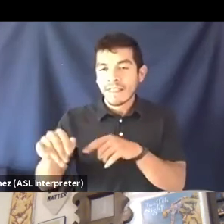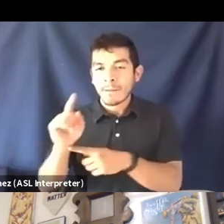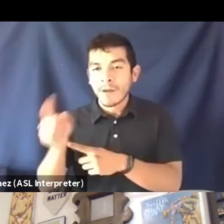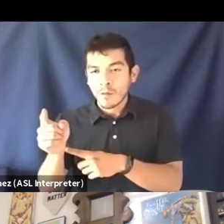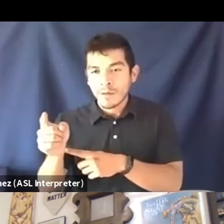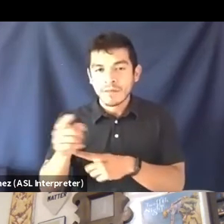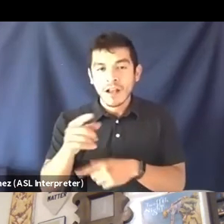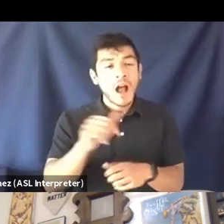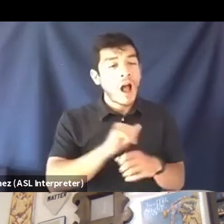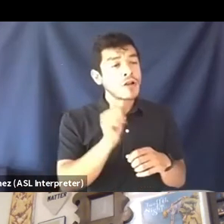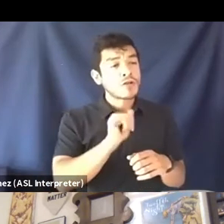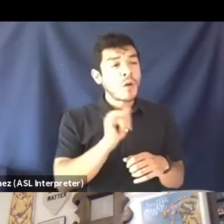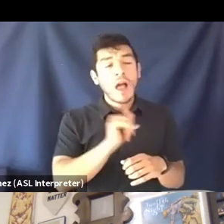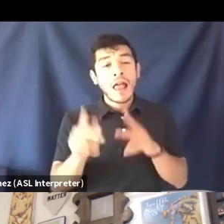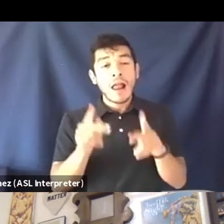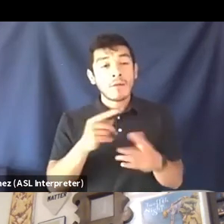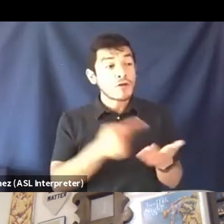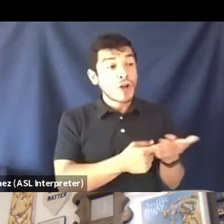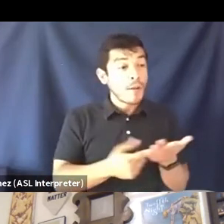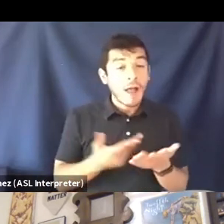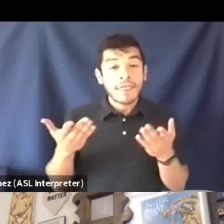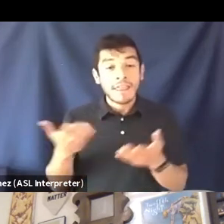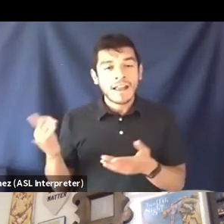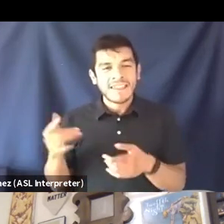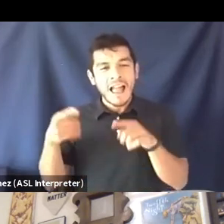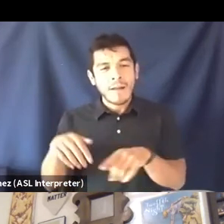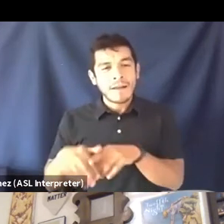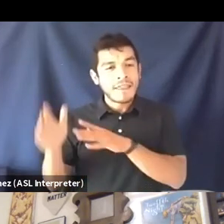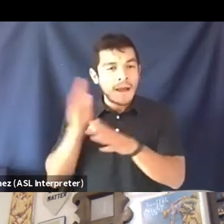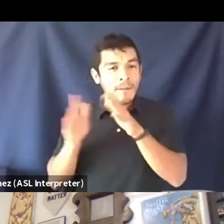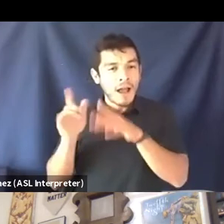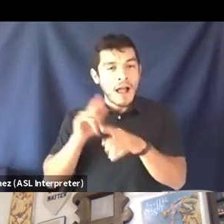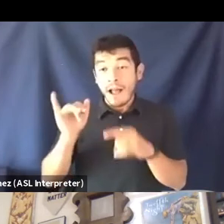about things that have happened sort of in the past, but it's kind of one of the moments where